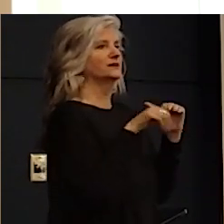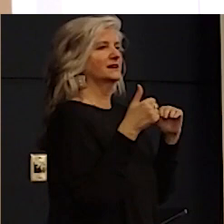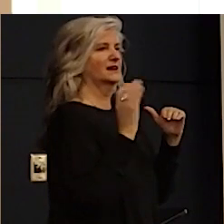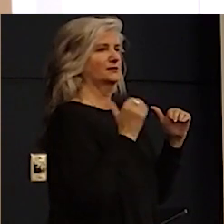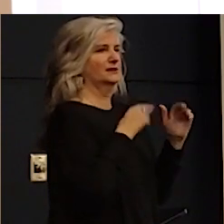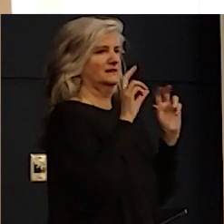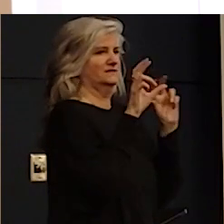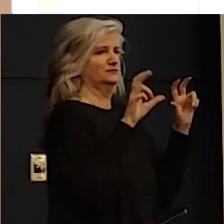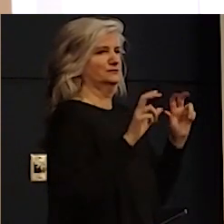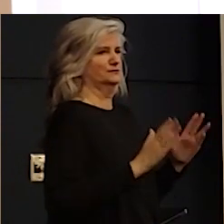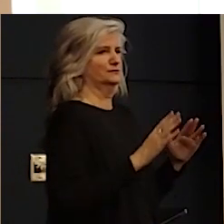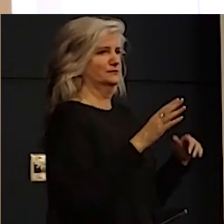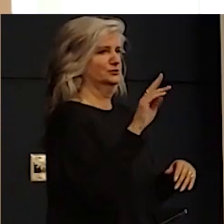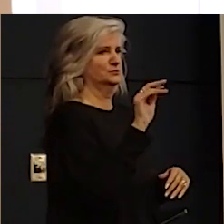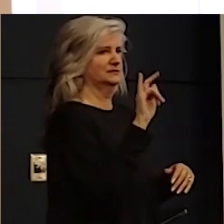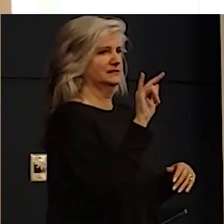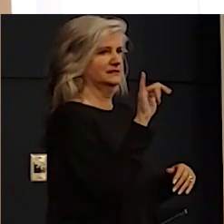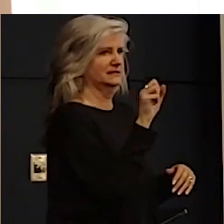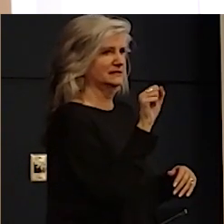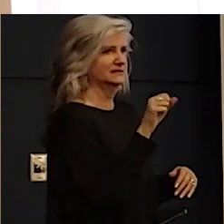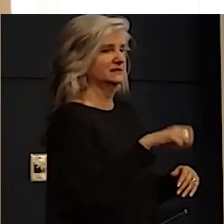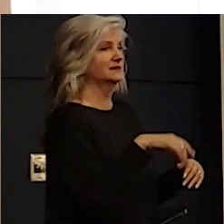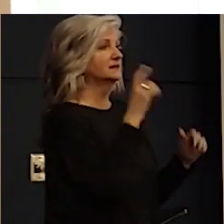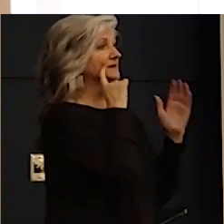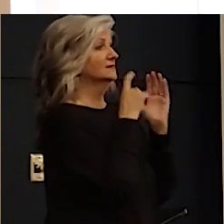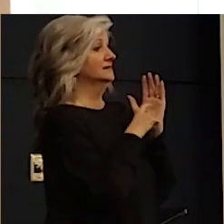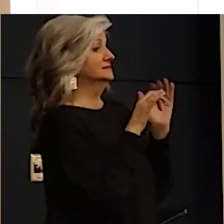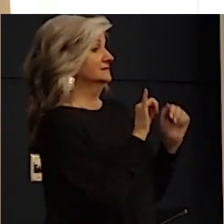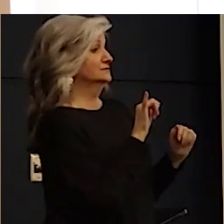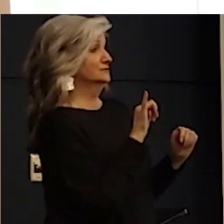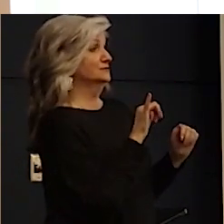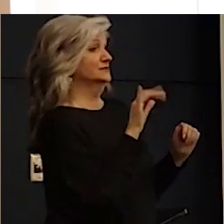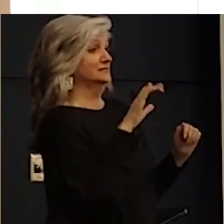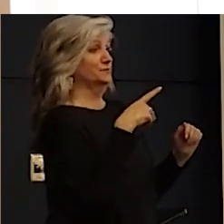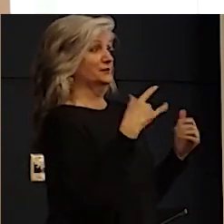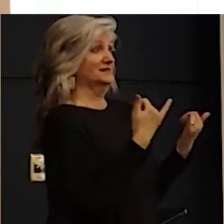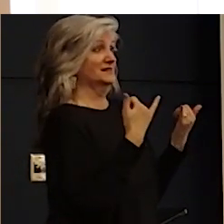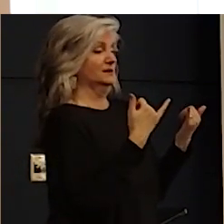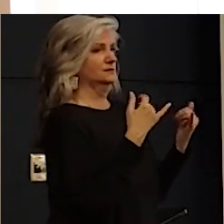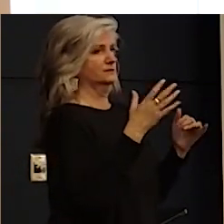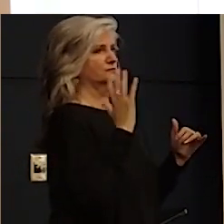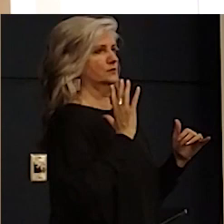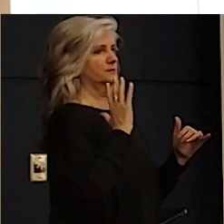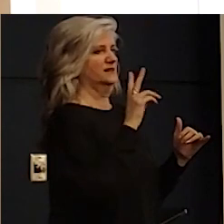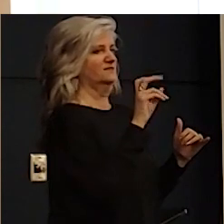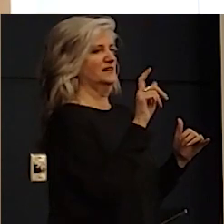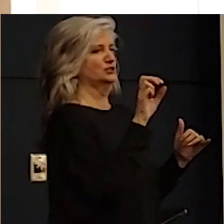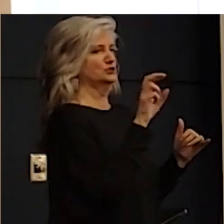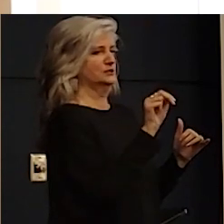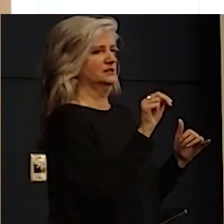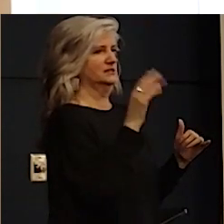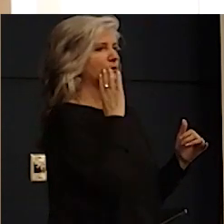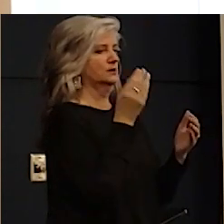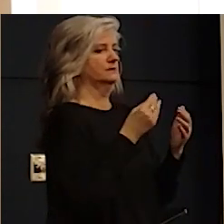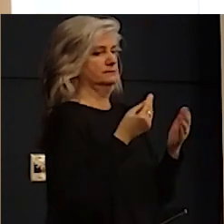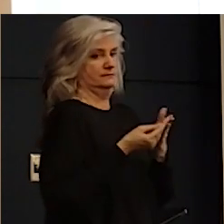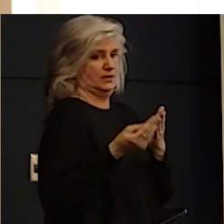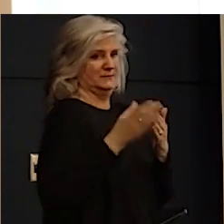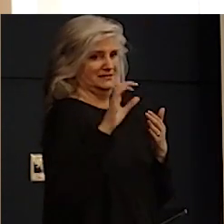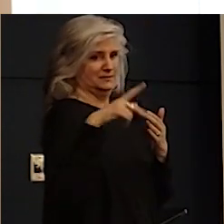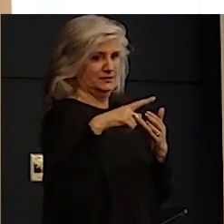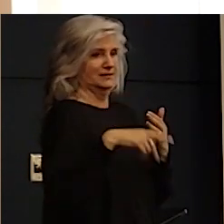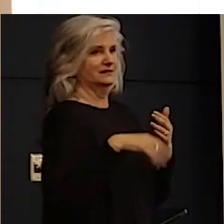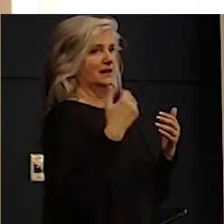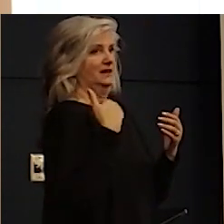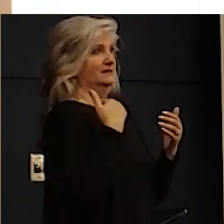utilities. But you might also know that CenterPoint is now, you know, formerly Vectren. They got bought by CenterPoint. CenterPoint has other